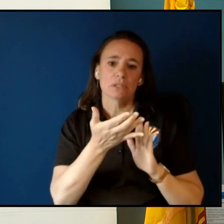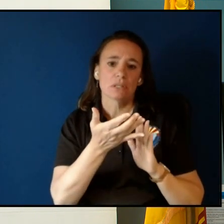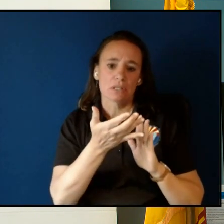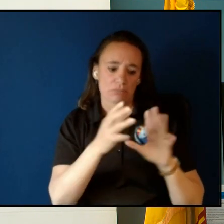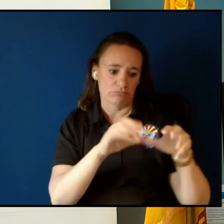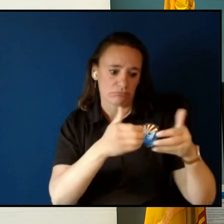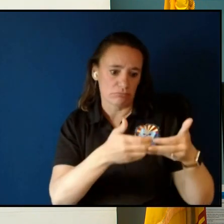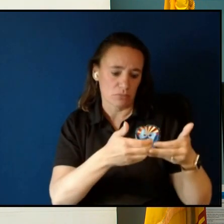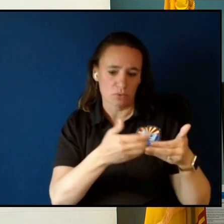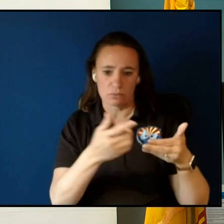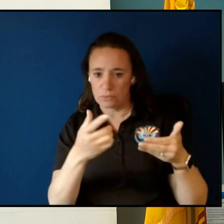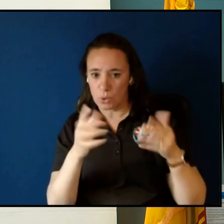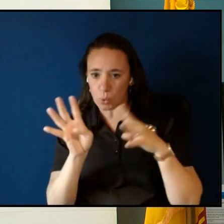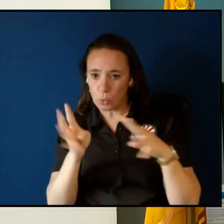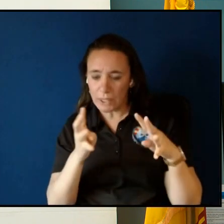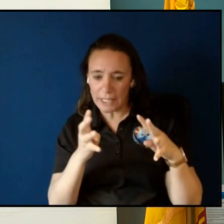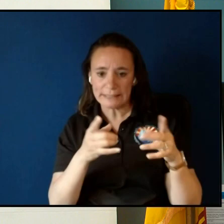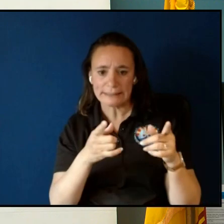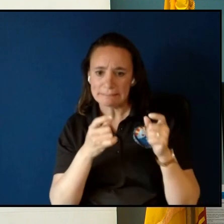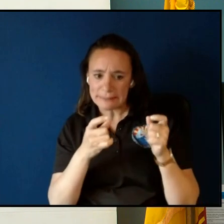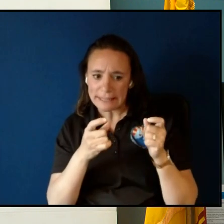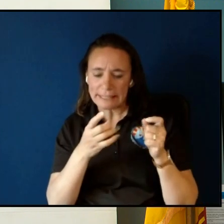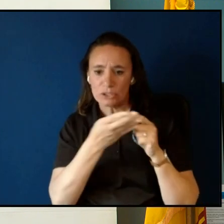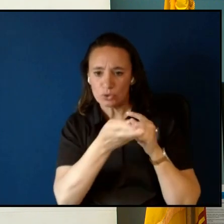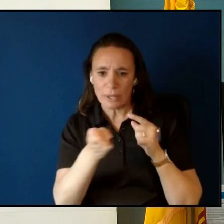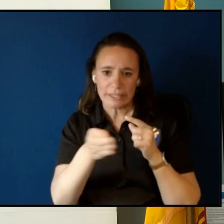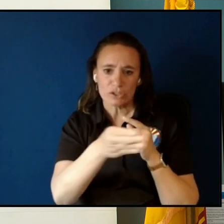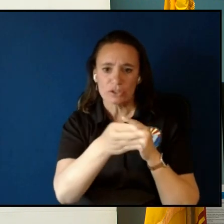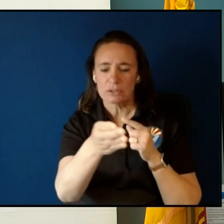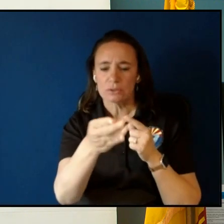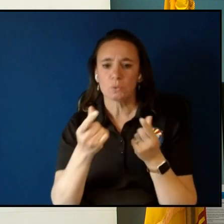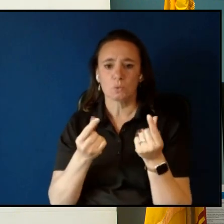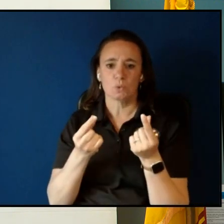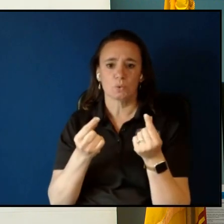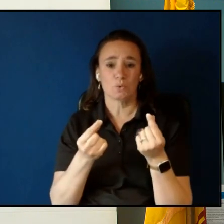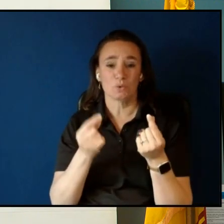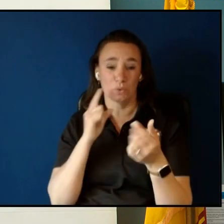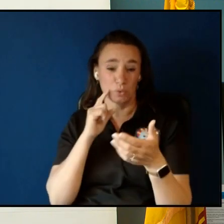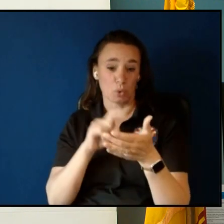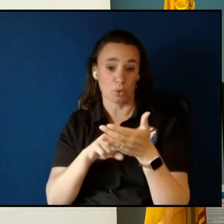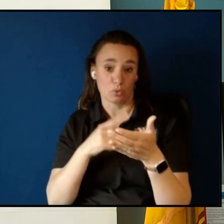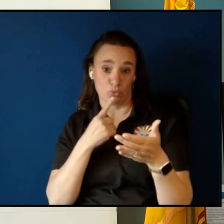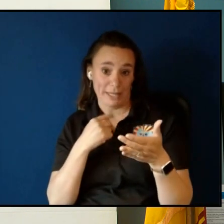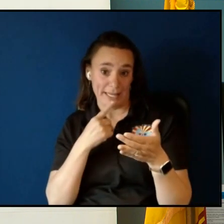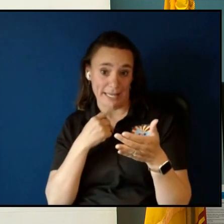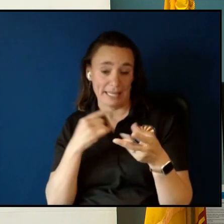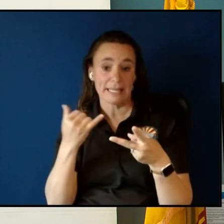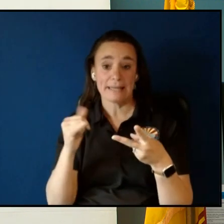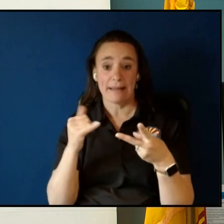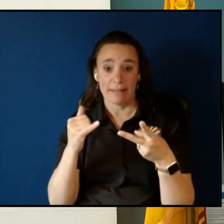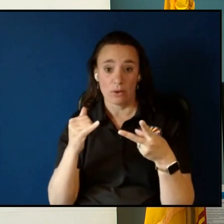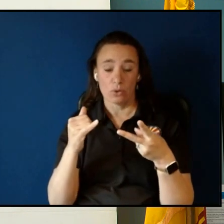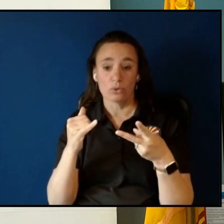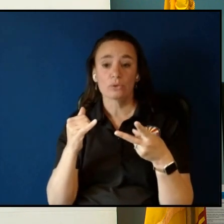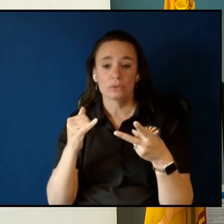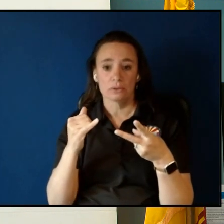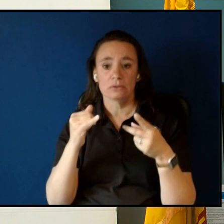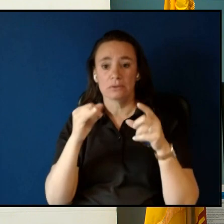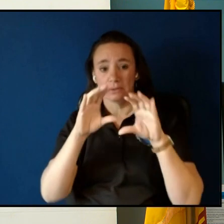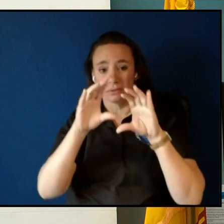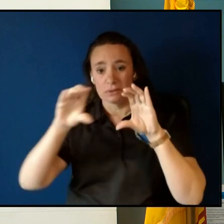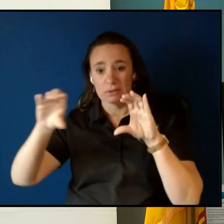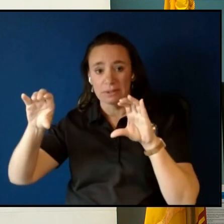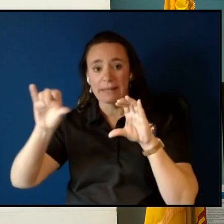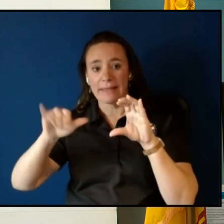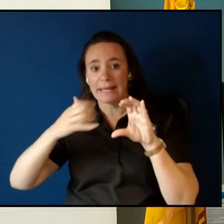speed is going to be across the line. And these areas right here of red and yellow, these are areas of heat. They were sensed